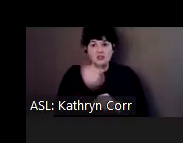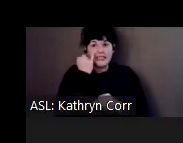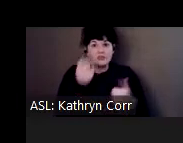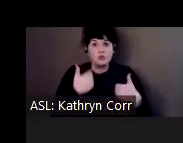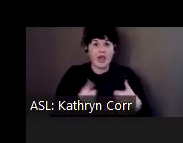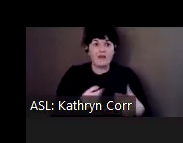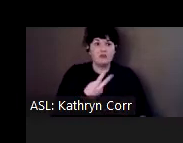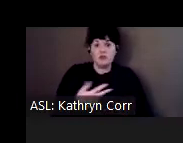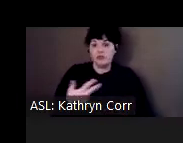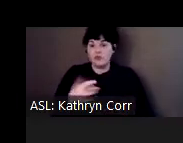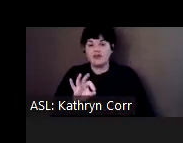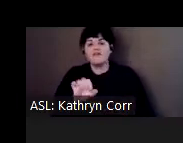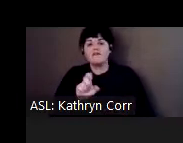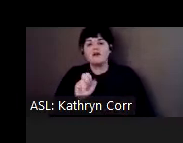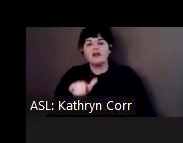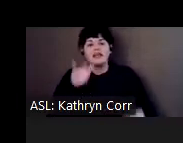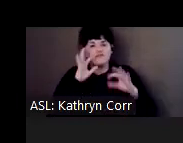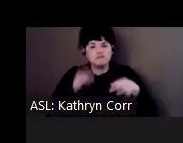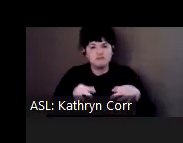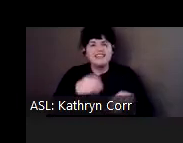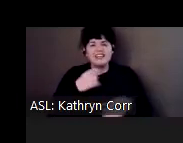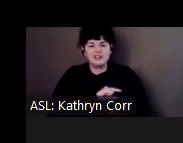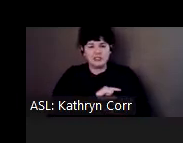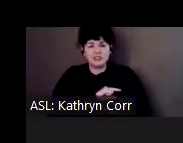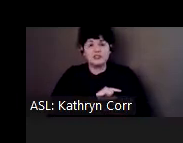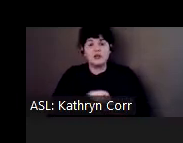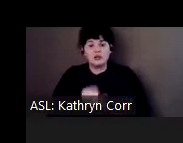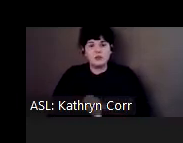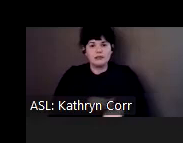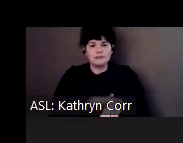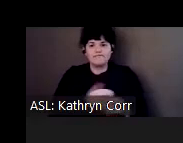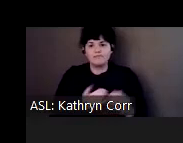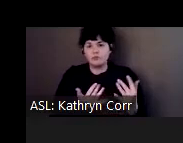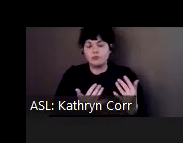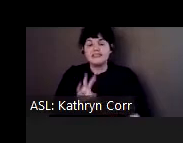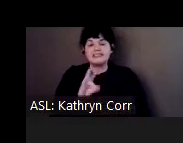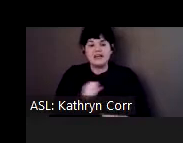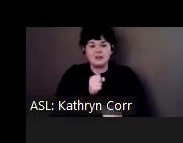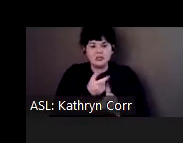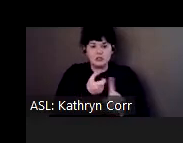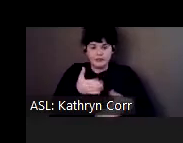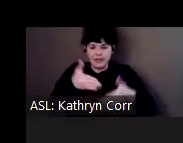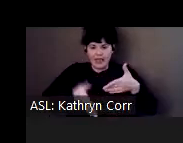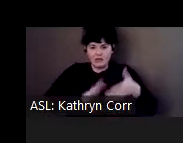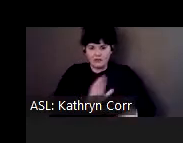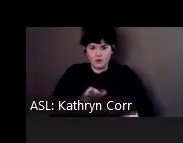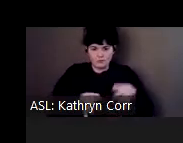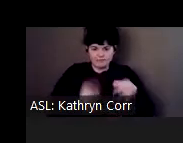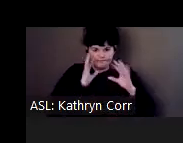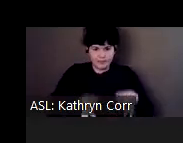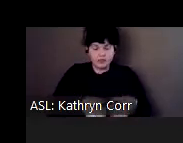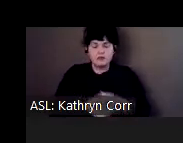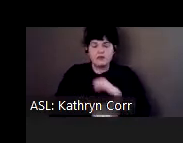must wait at least 7 years from the end of your sentence. If you have felony and